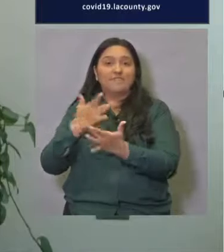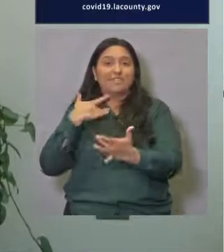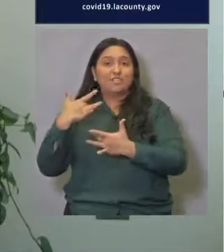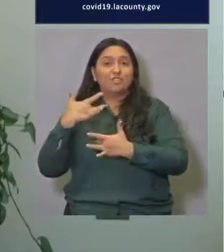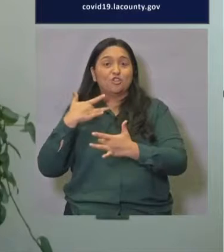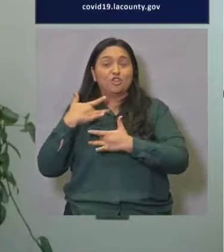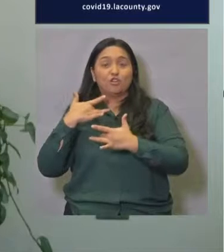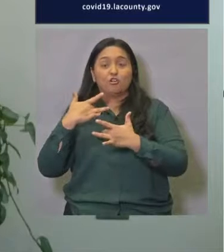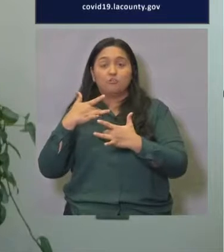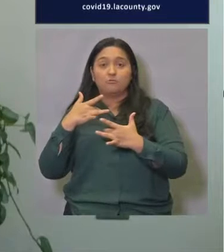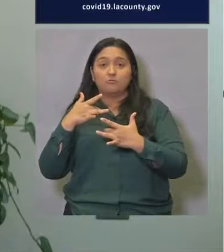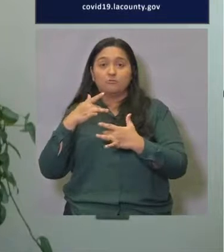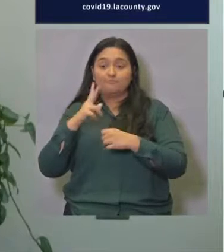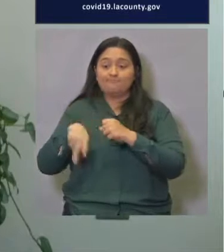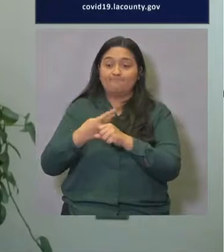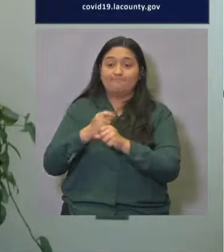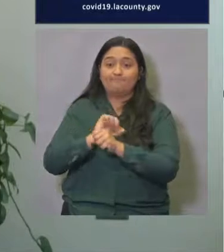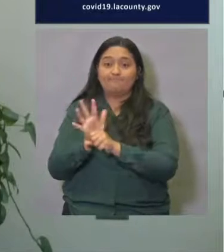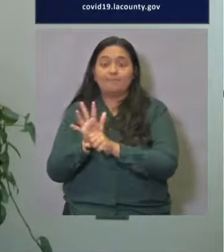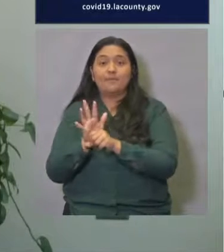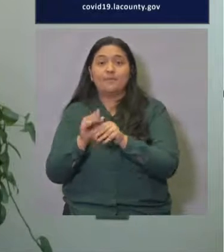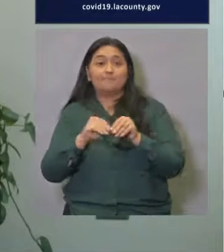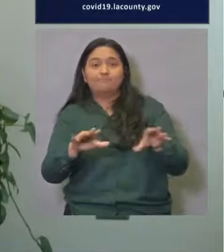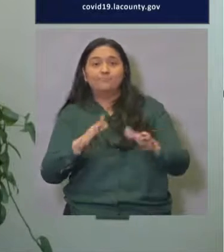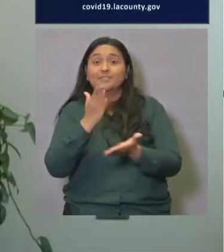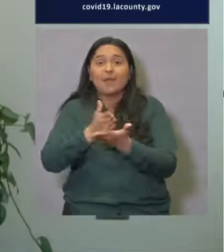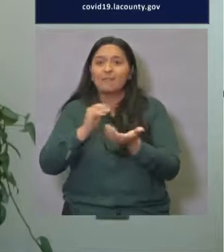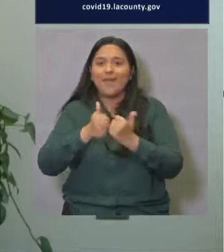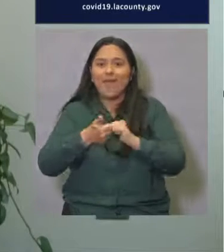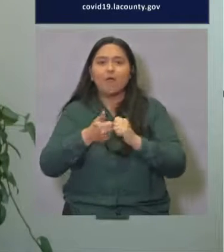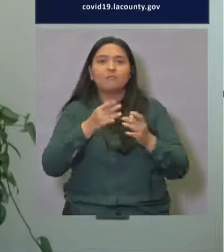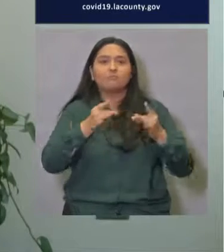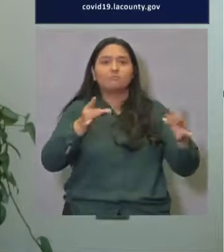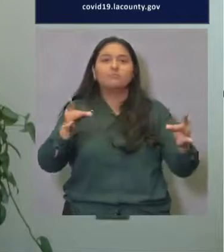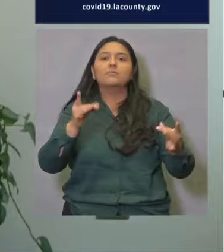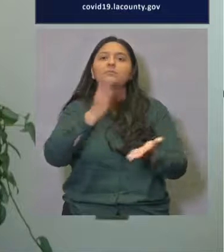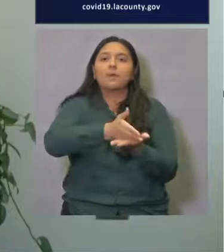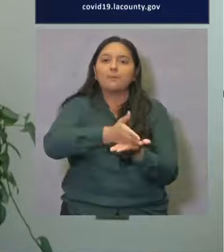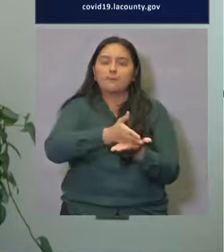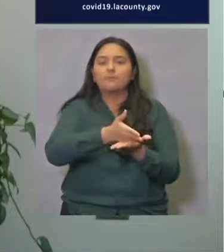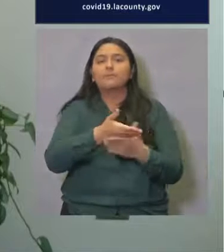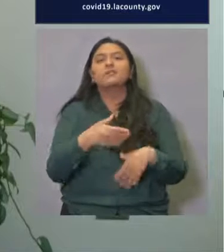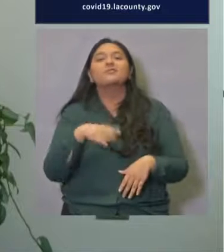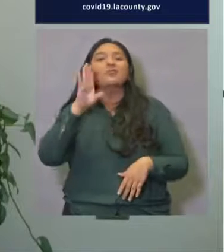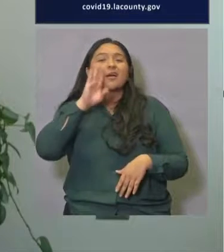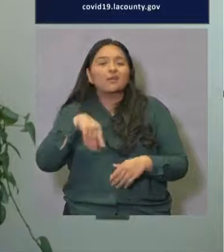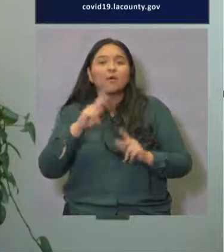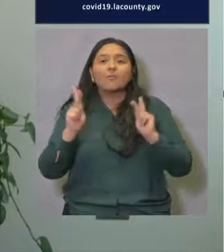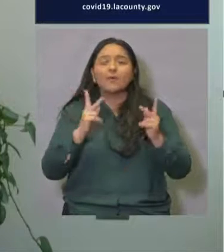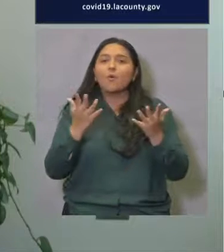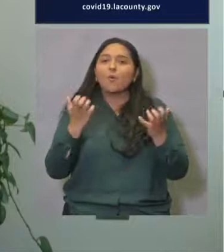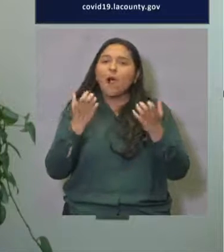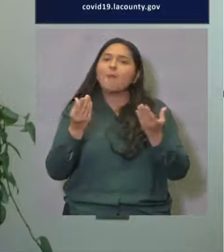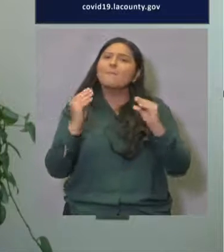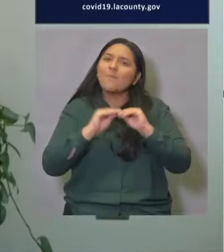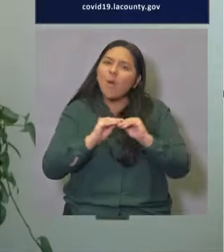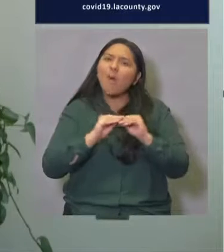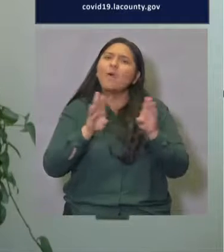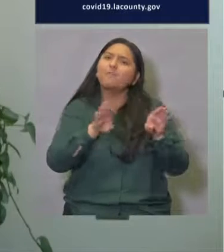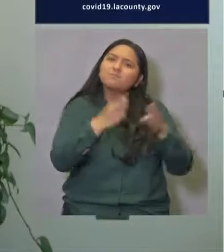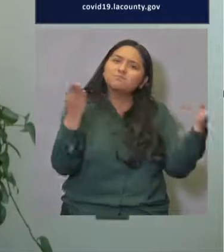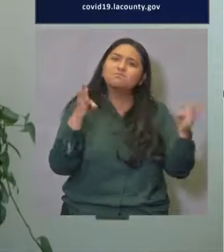stop transmission. So I know that folks would like us to move more aggressively, and in much